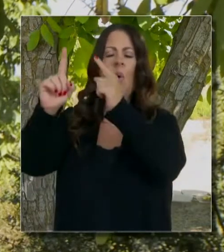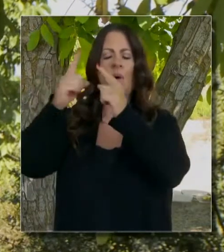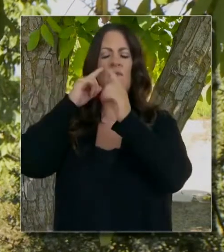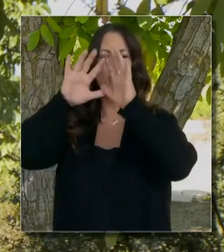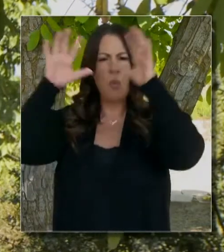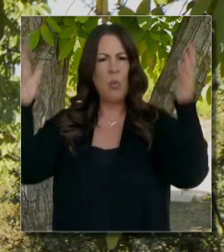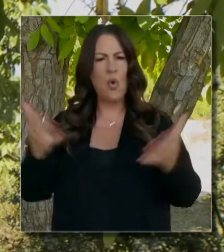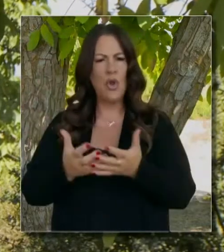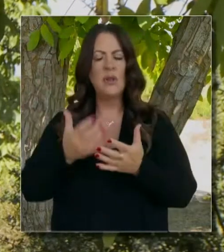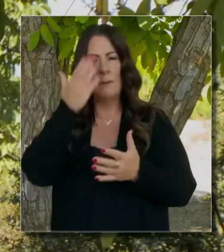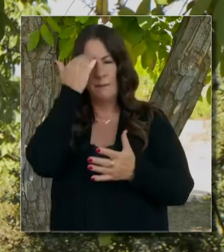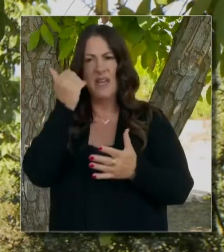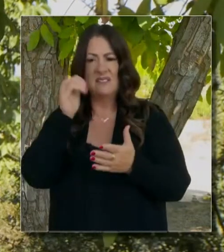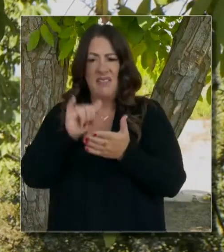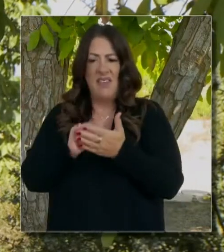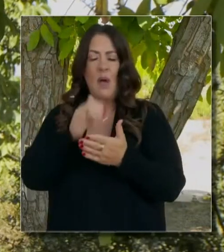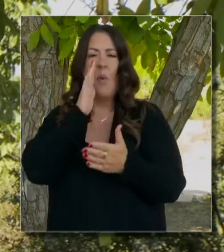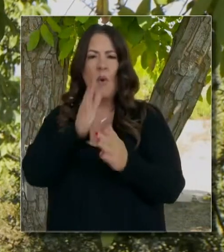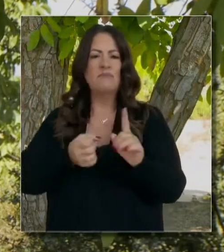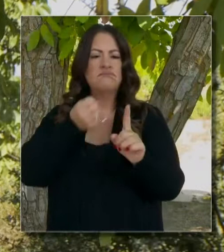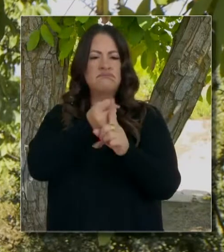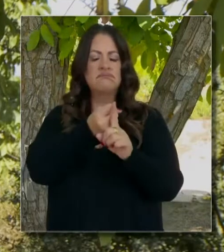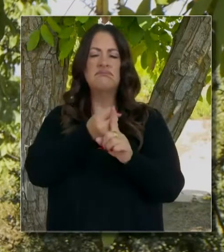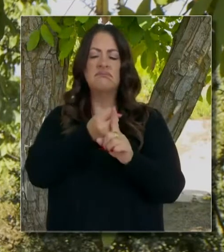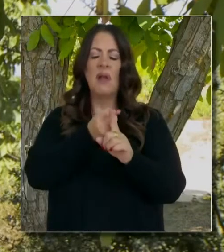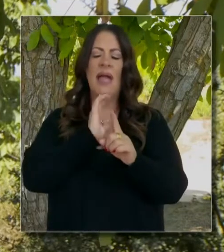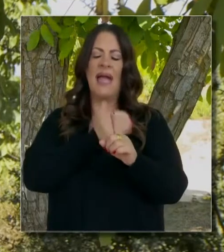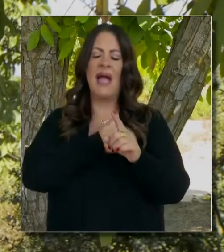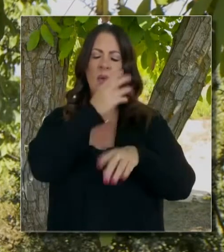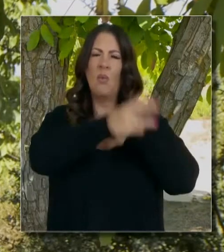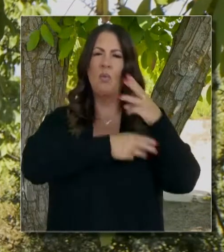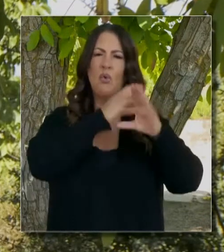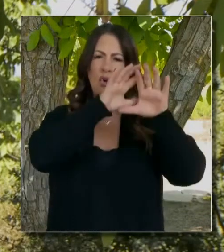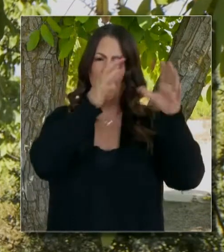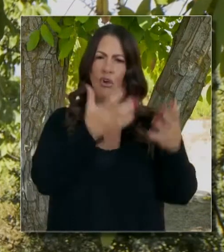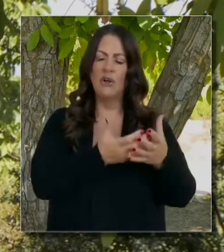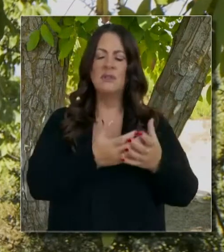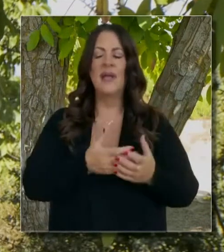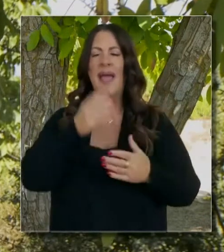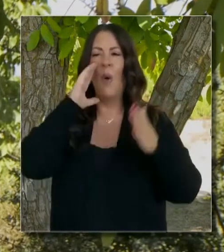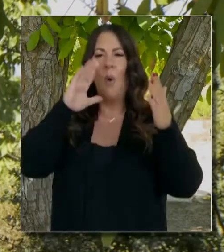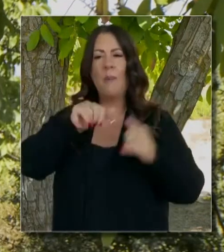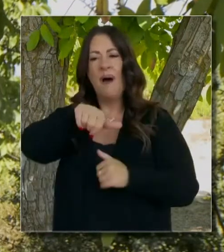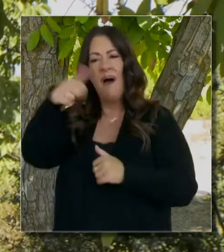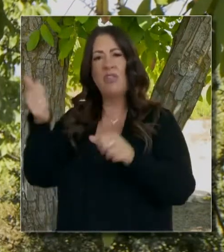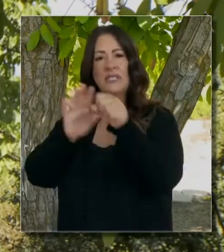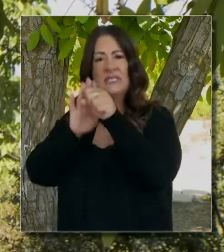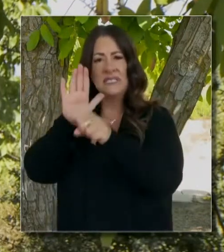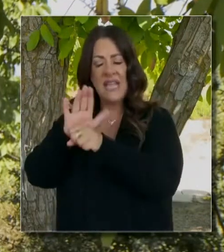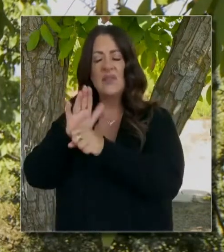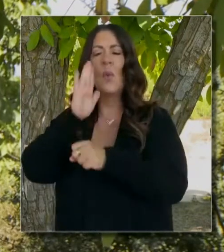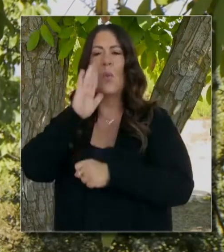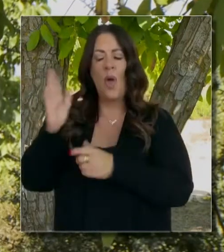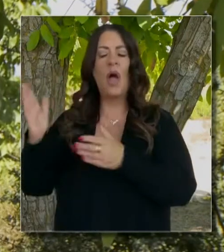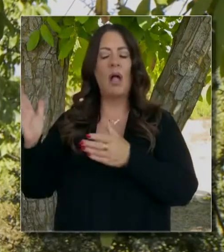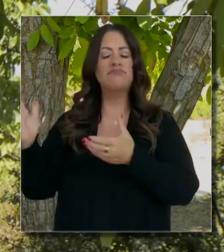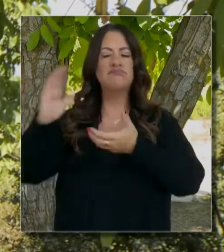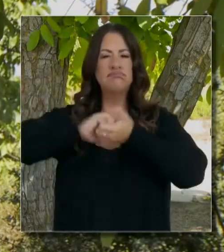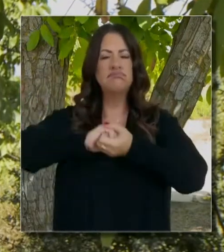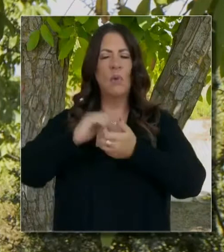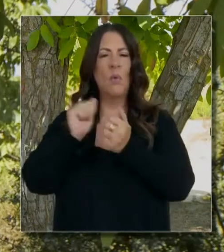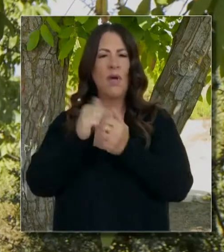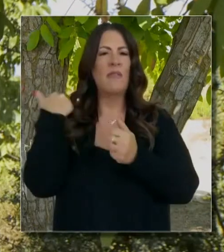global impacts, but hopefully jumpstart similar efforts in other states across this country. It's an